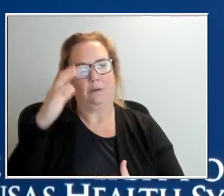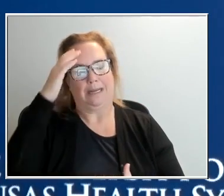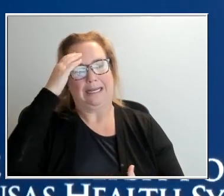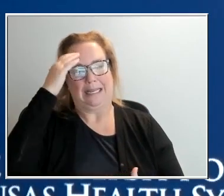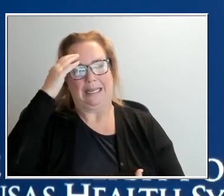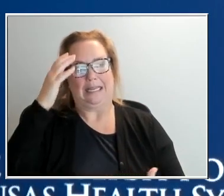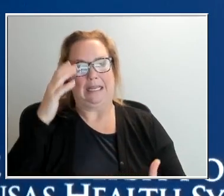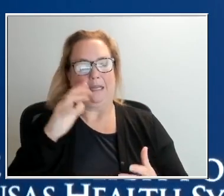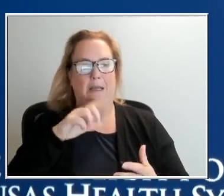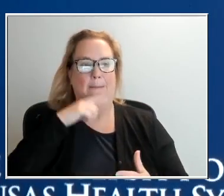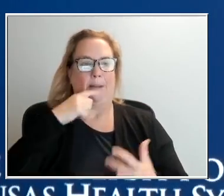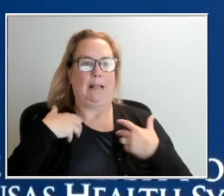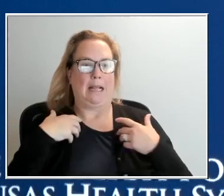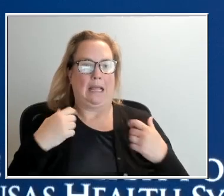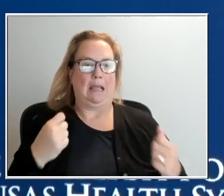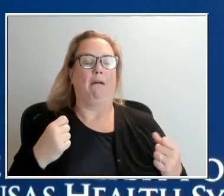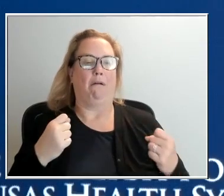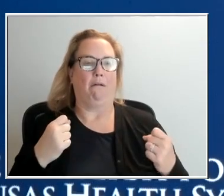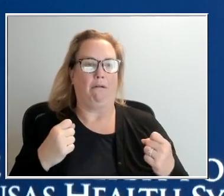public health